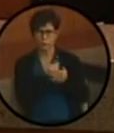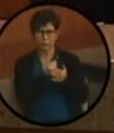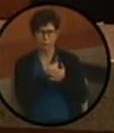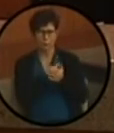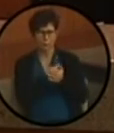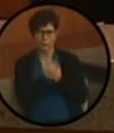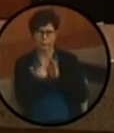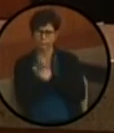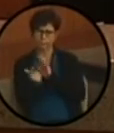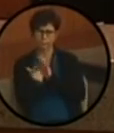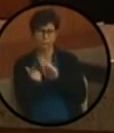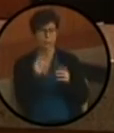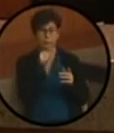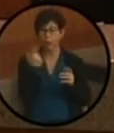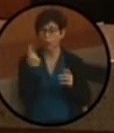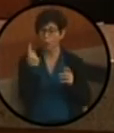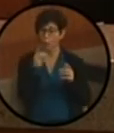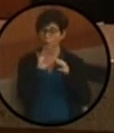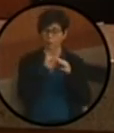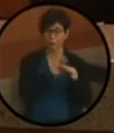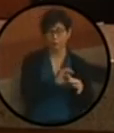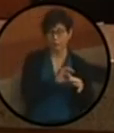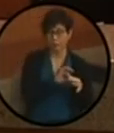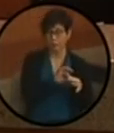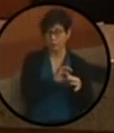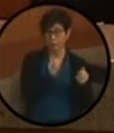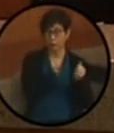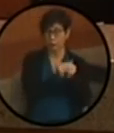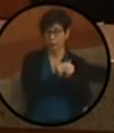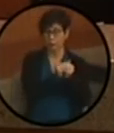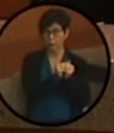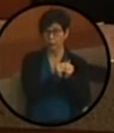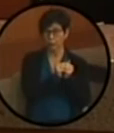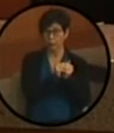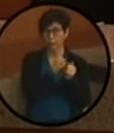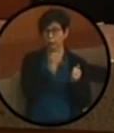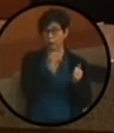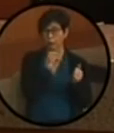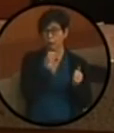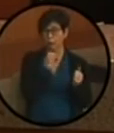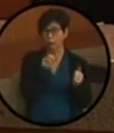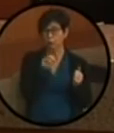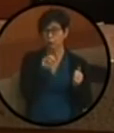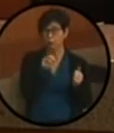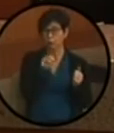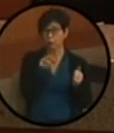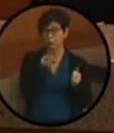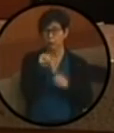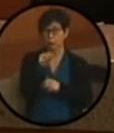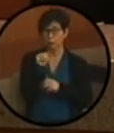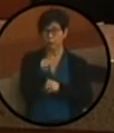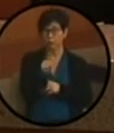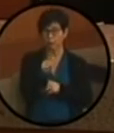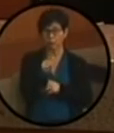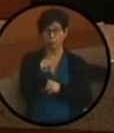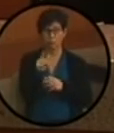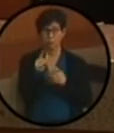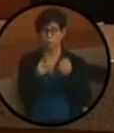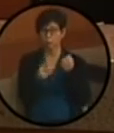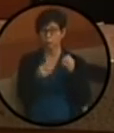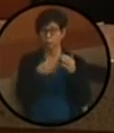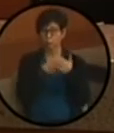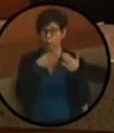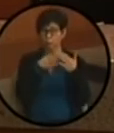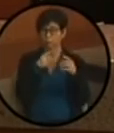directly linked to criminal prosecution. Sometimes it's based upon being merely accused of a crime, but you're still out your money, and it's quite a process to get it